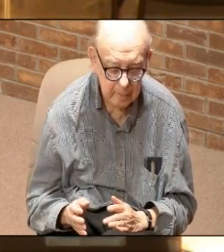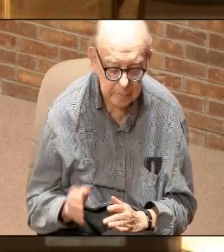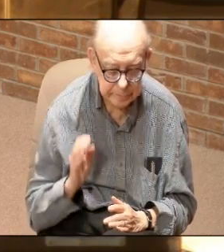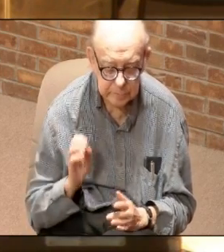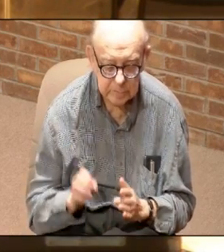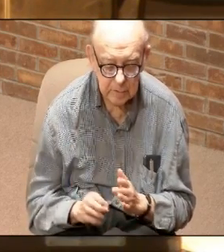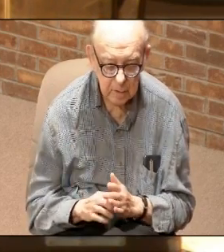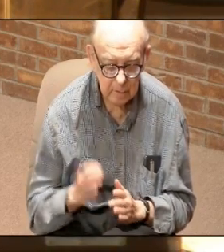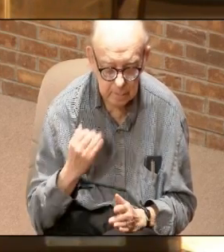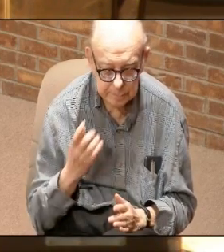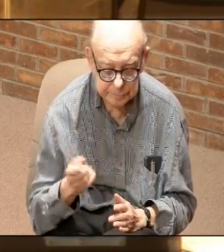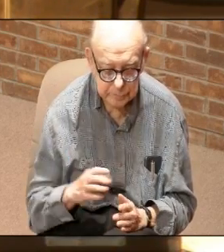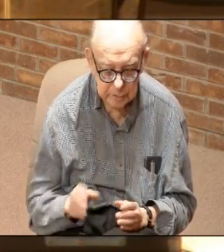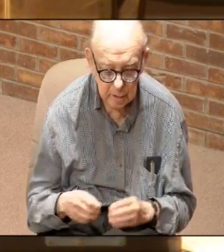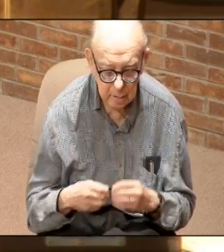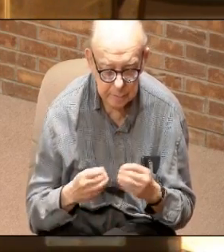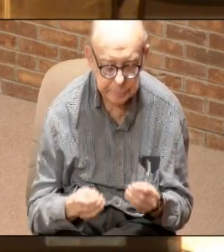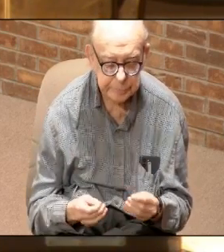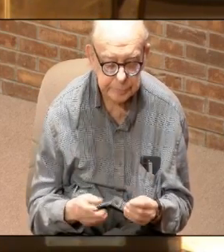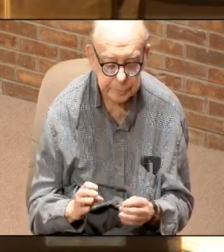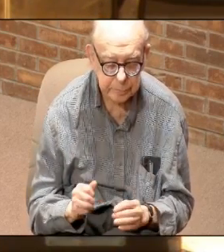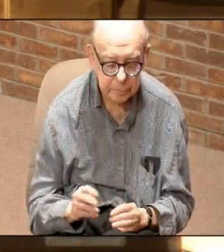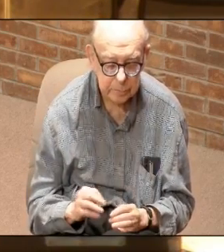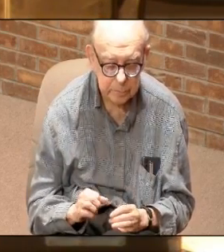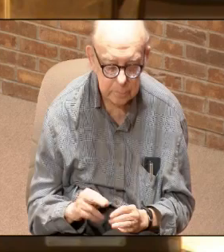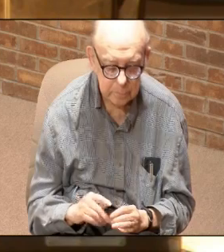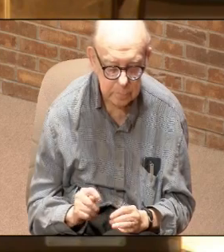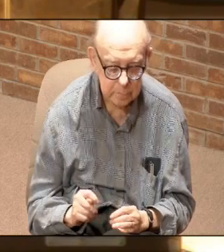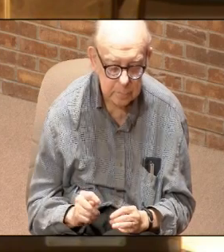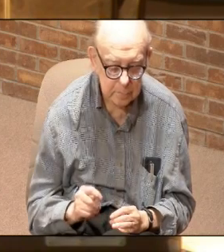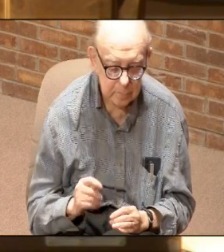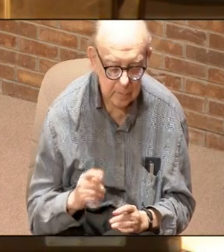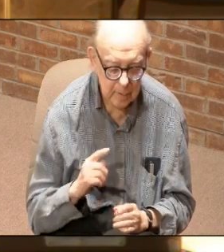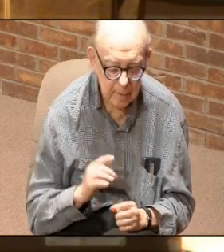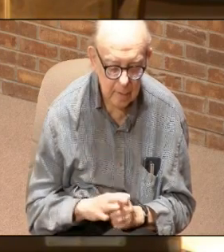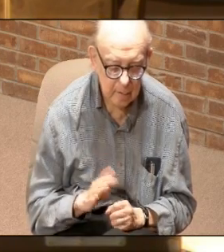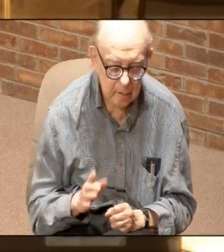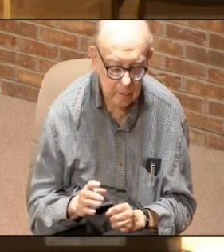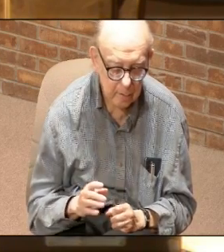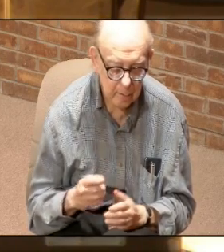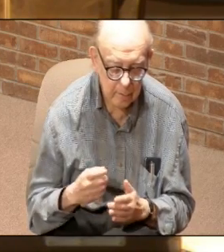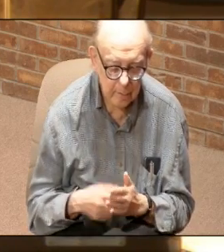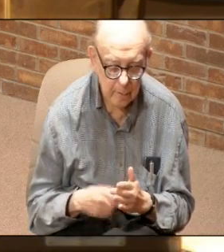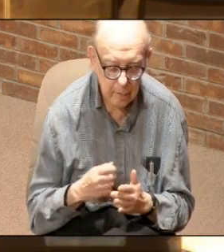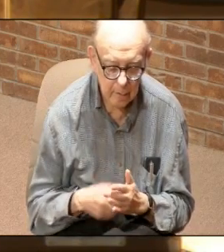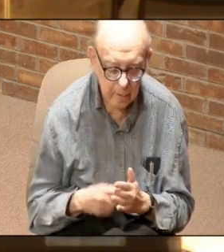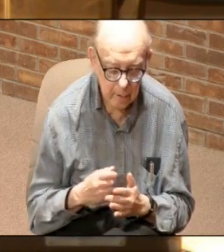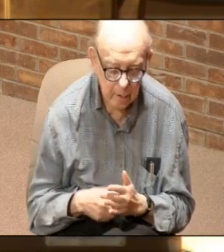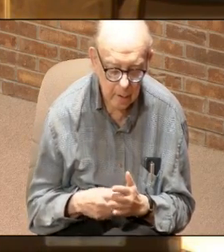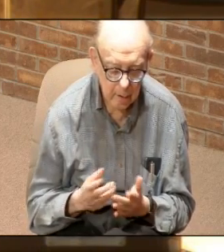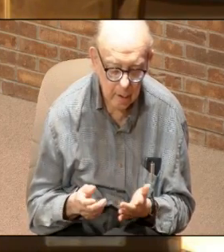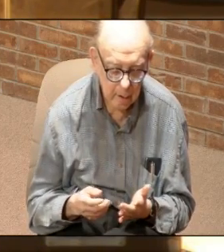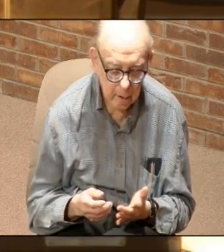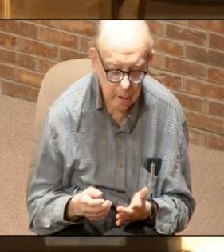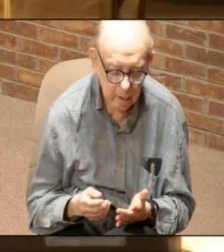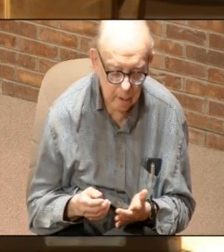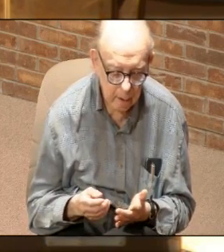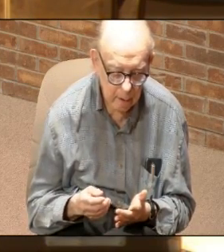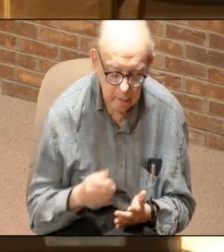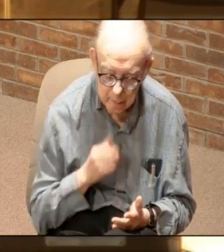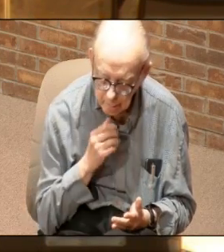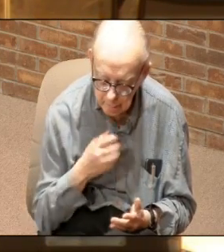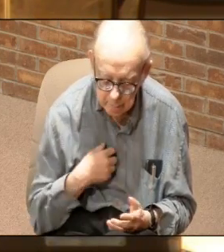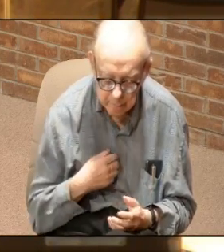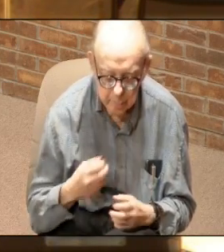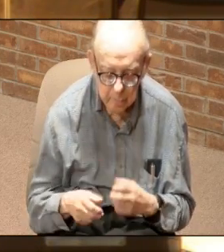instance, if you were to give a concert, I guarantee you that Ticketmaster or Live Nation would not have